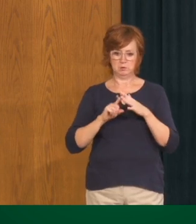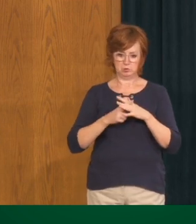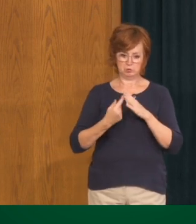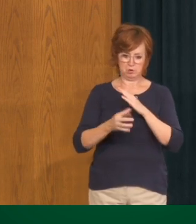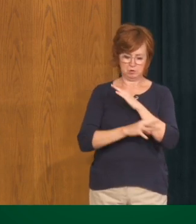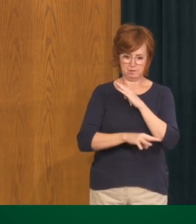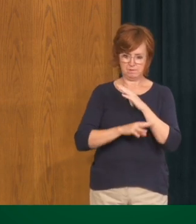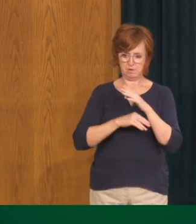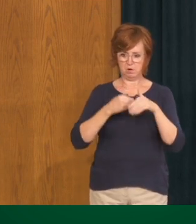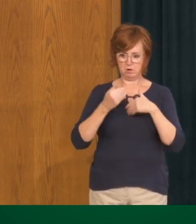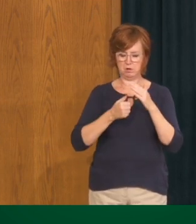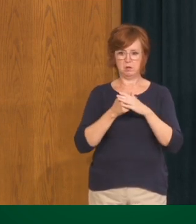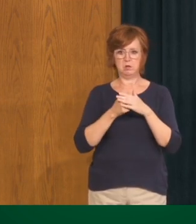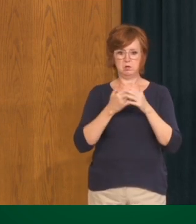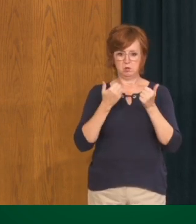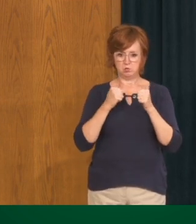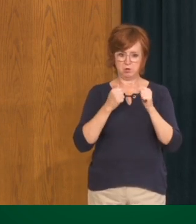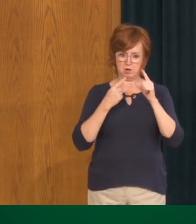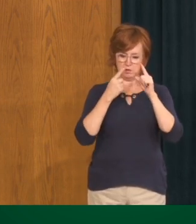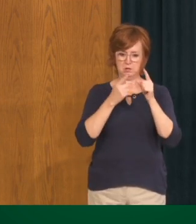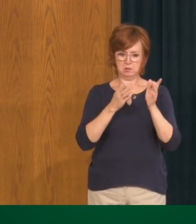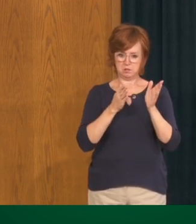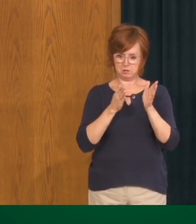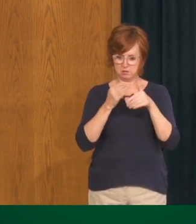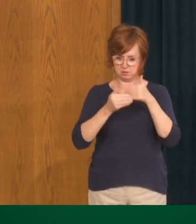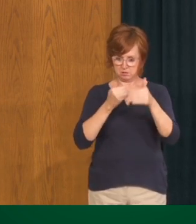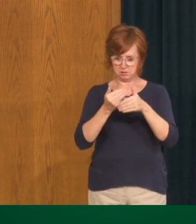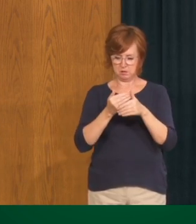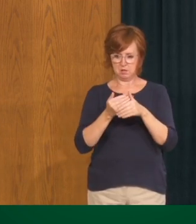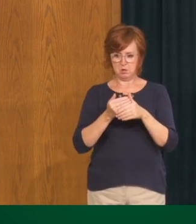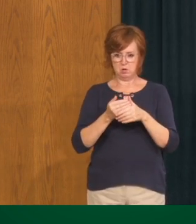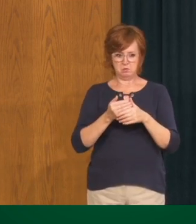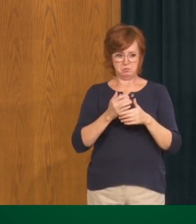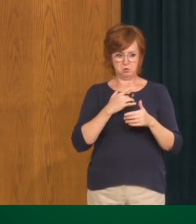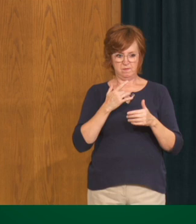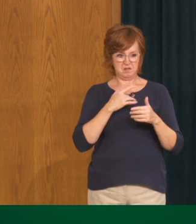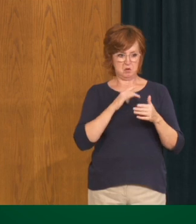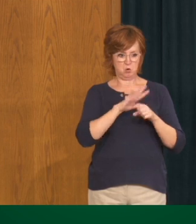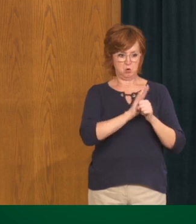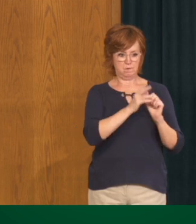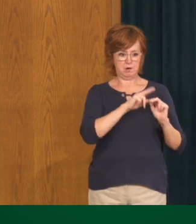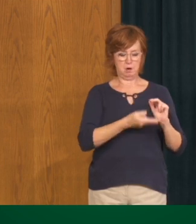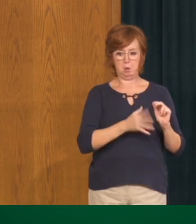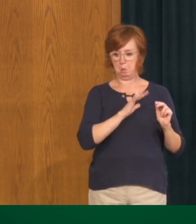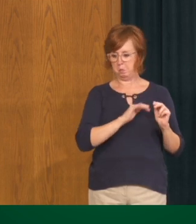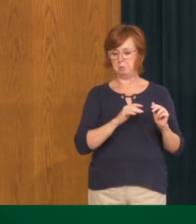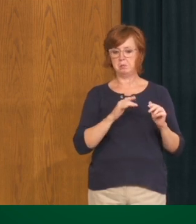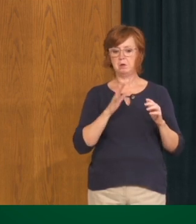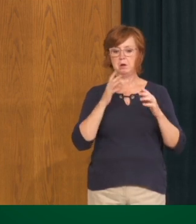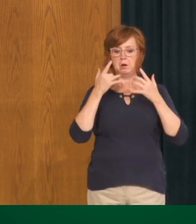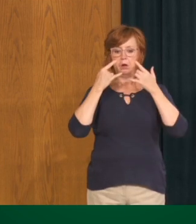and course correct, either go to a higher level with greater emphasis on mask use and other